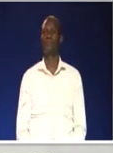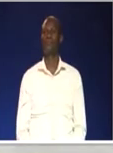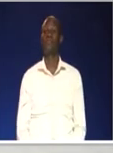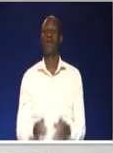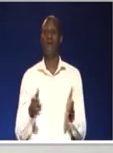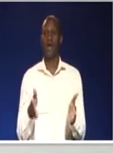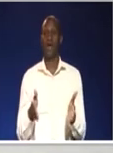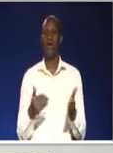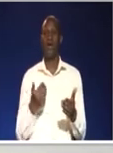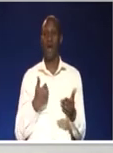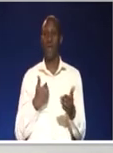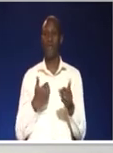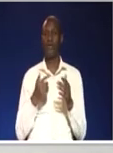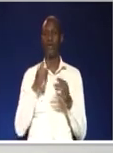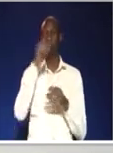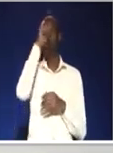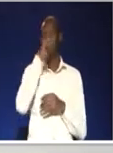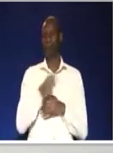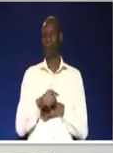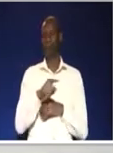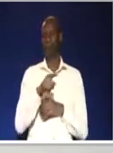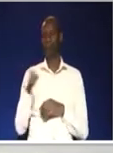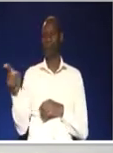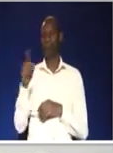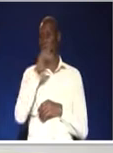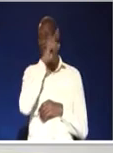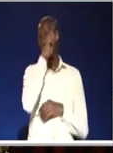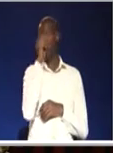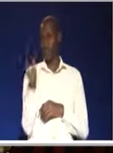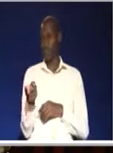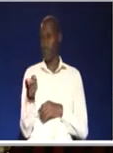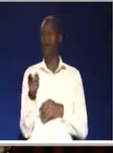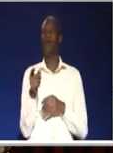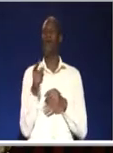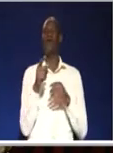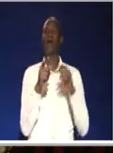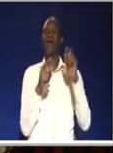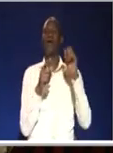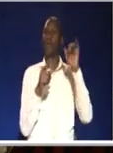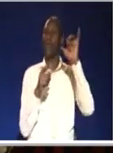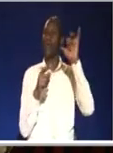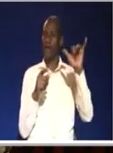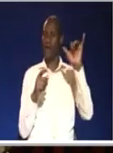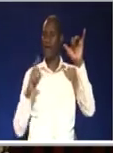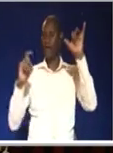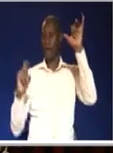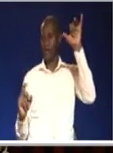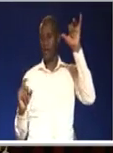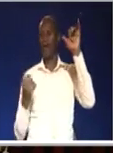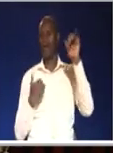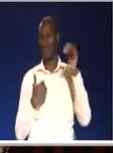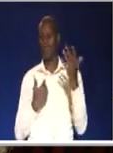Now we have our graph with both axes labeled and with a scale